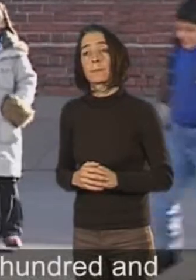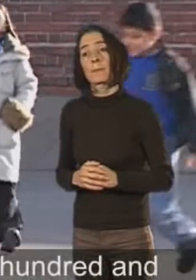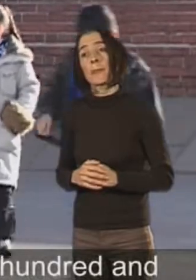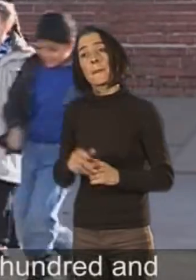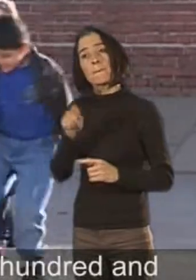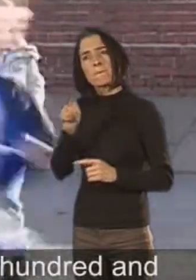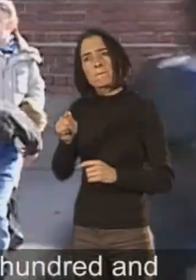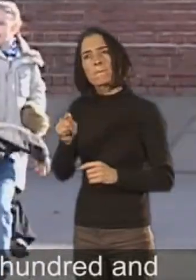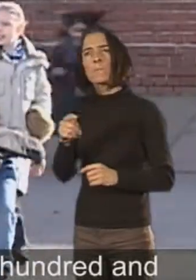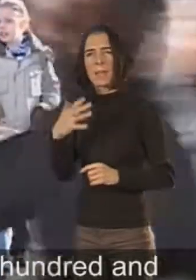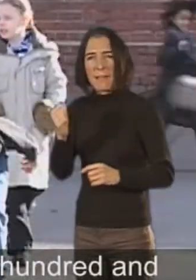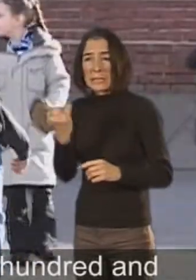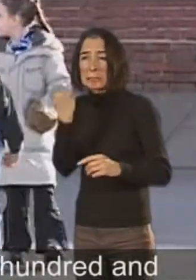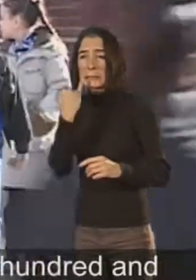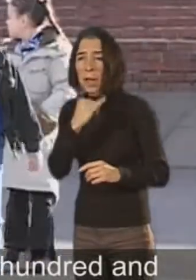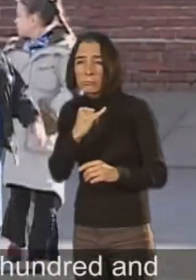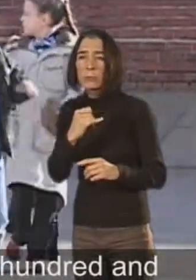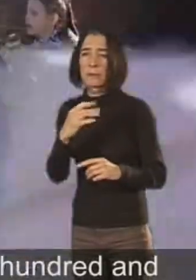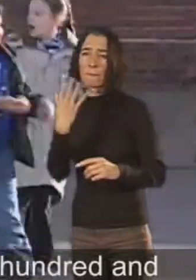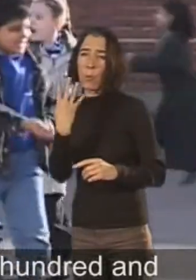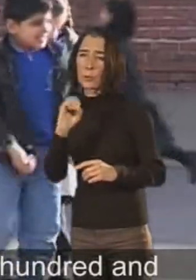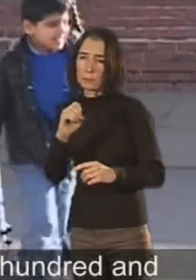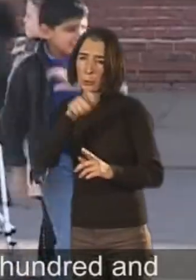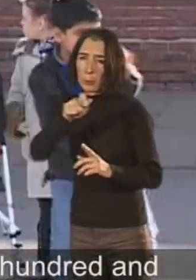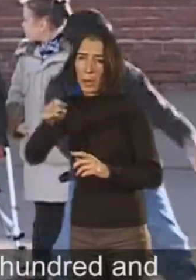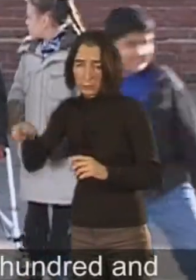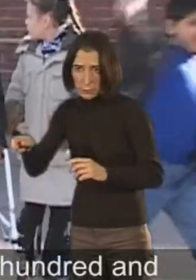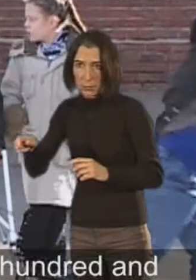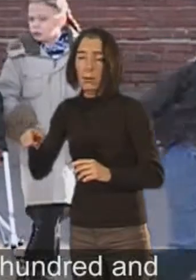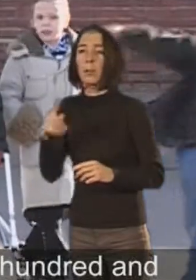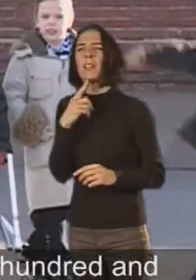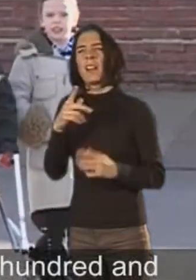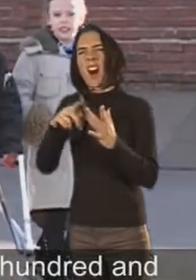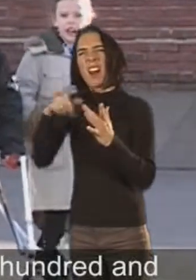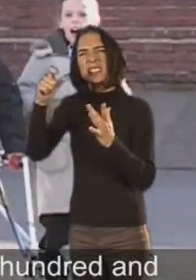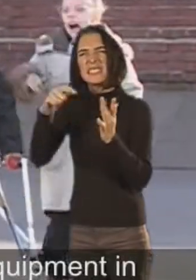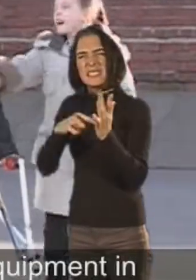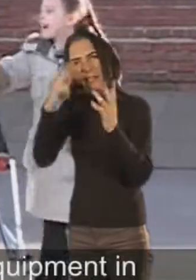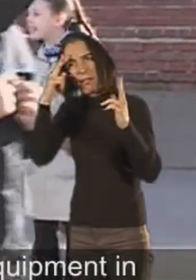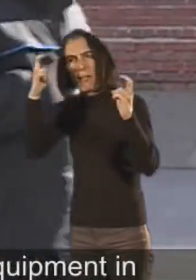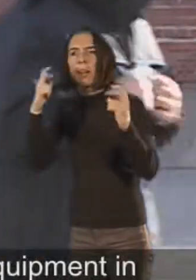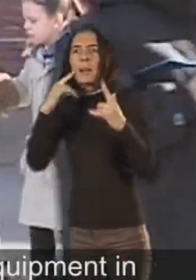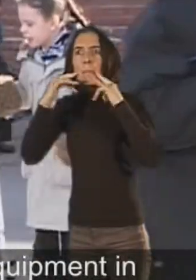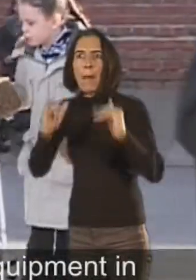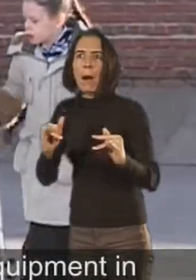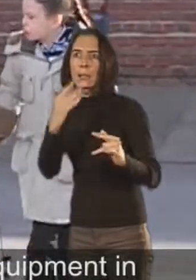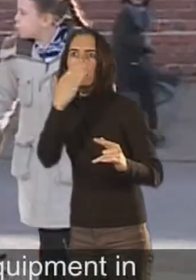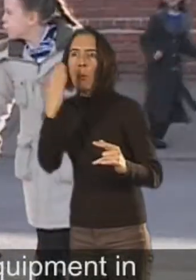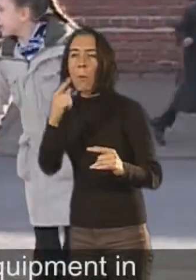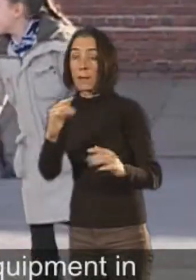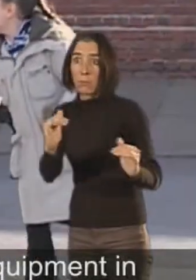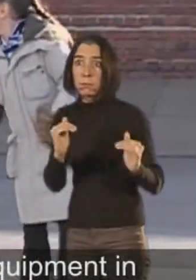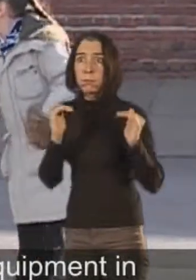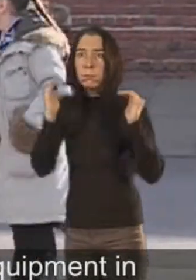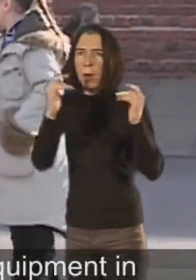Victoria Park is a primary with 640 pupils. The school is an ICT test bed school, and the high levels of